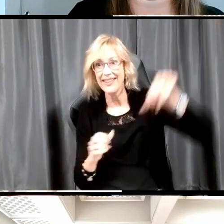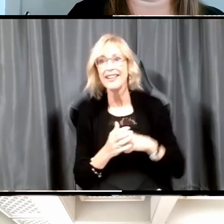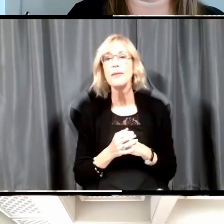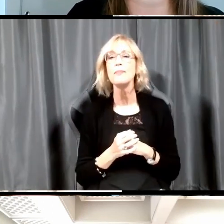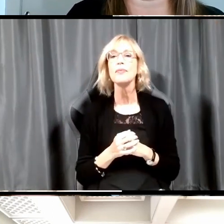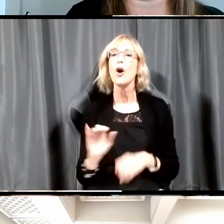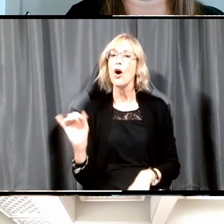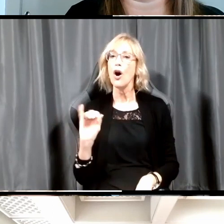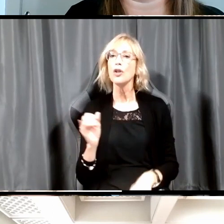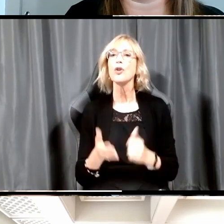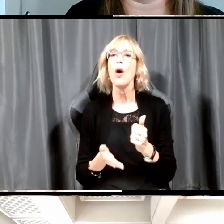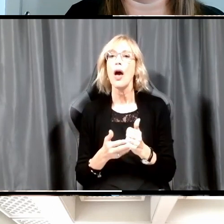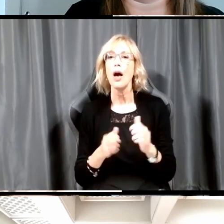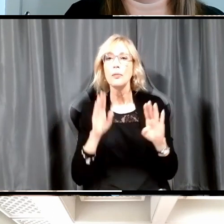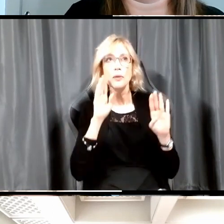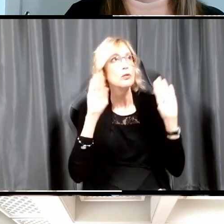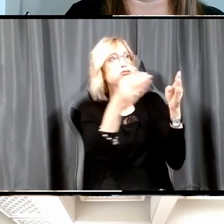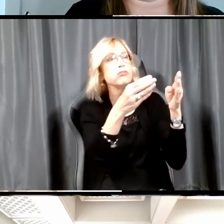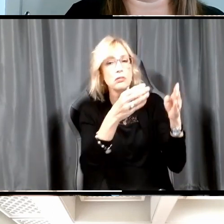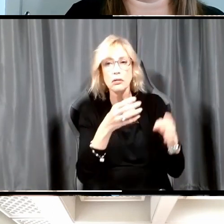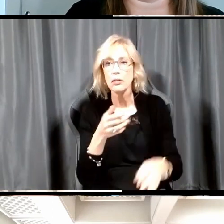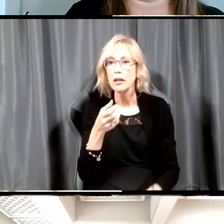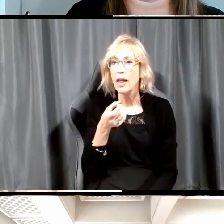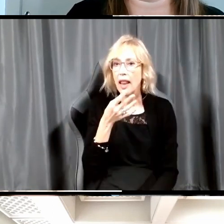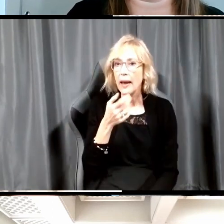spotlighting helps to isolate some of the